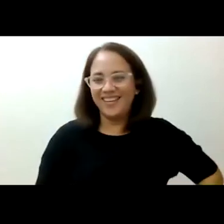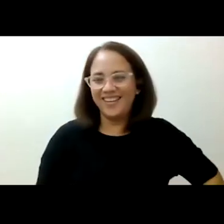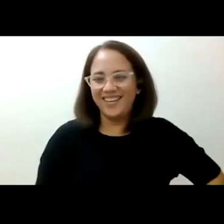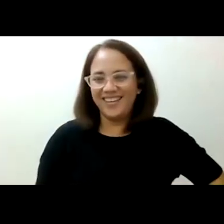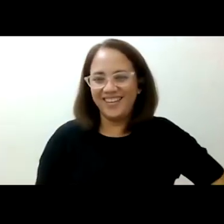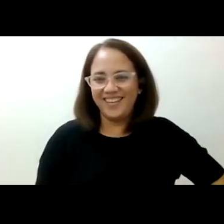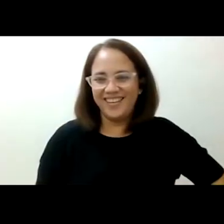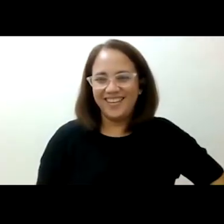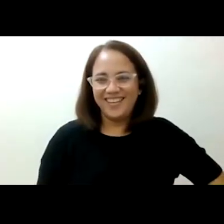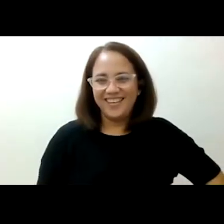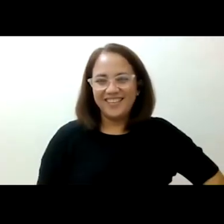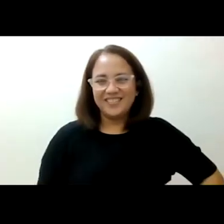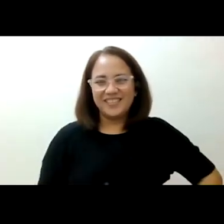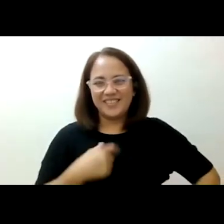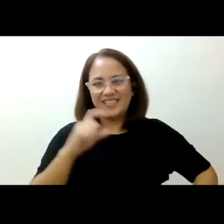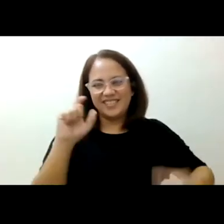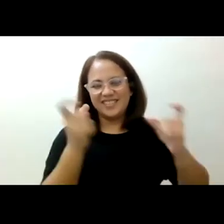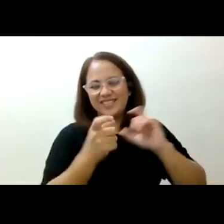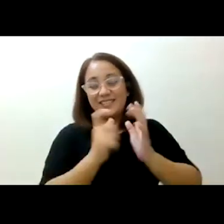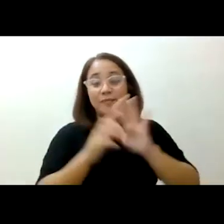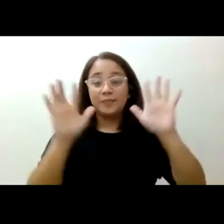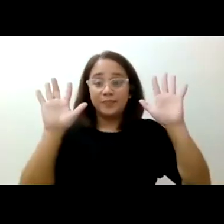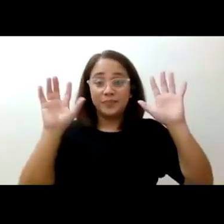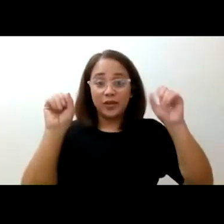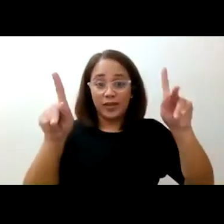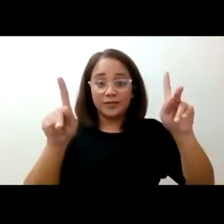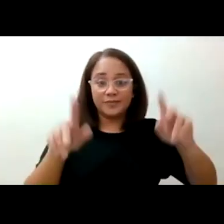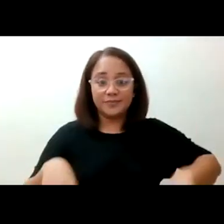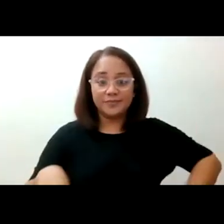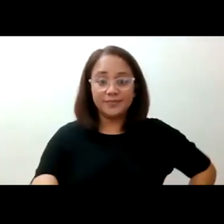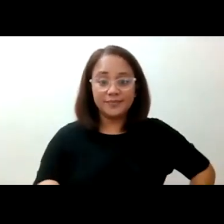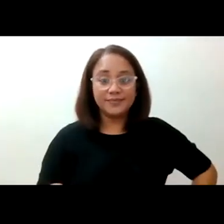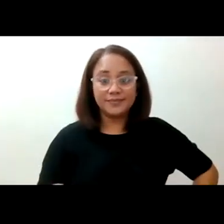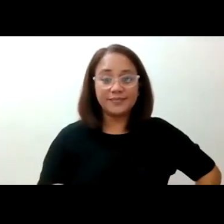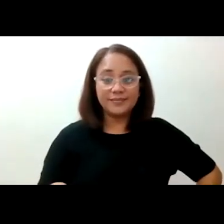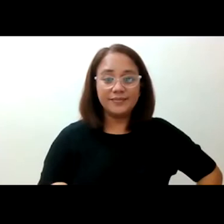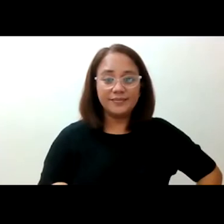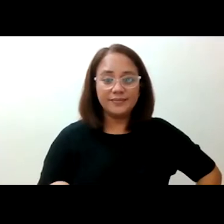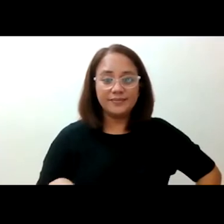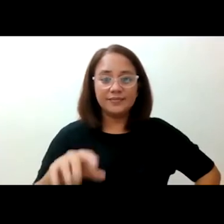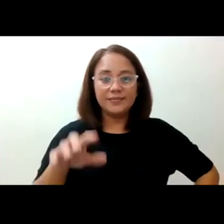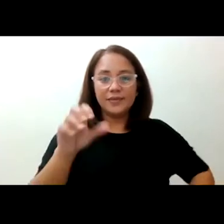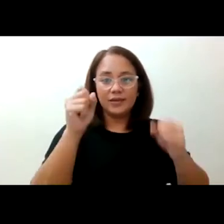I should switch the time. Okay. All right, see you in a few minutes then.